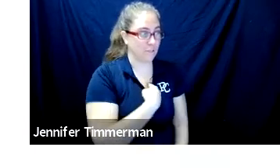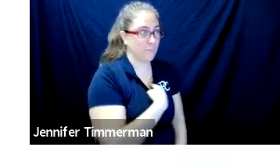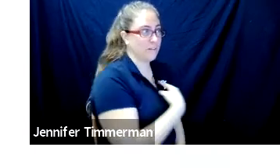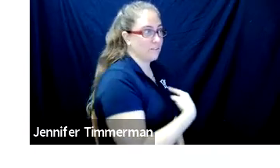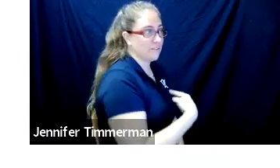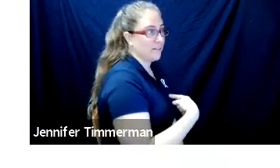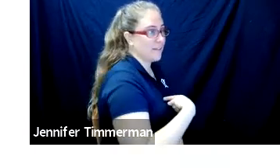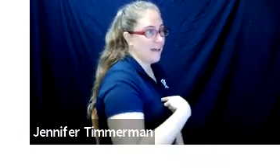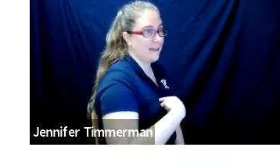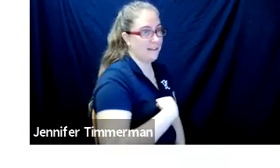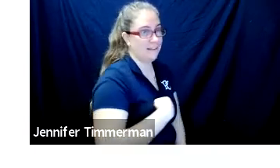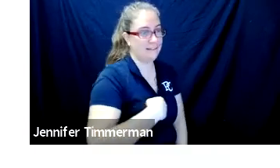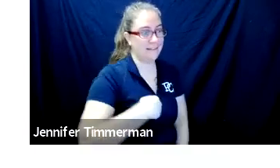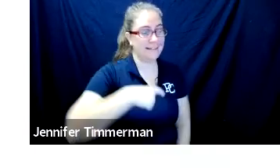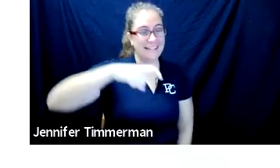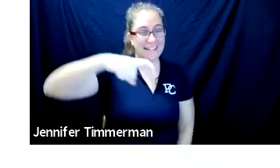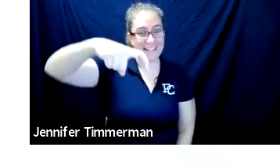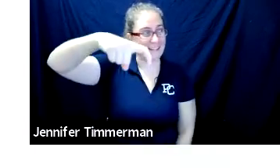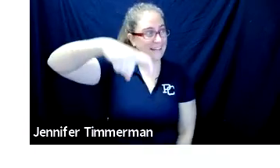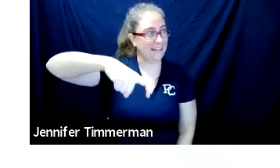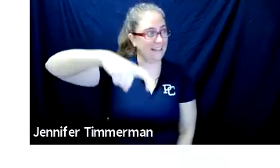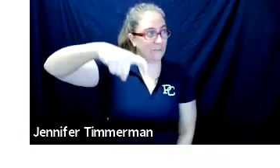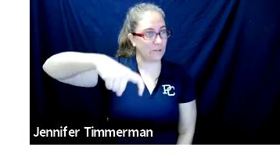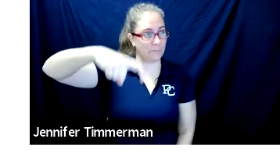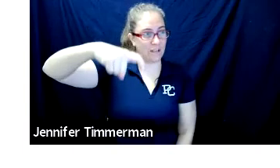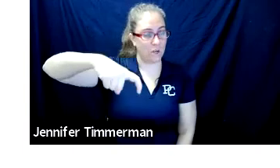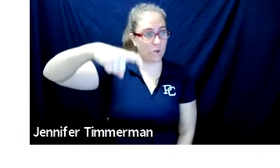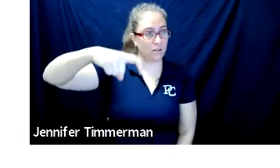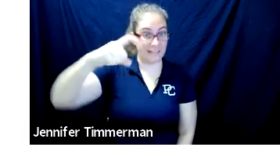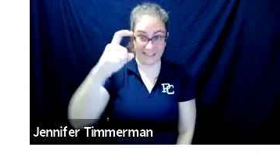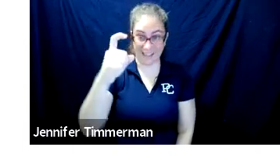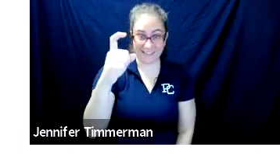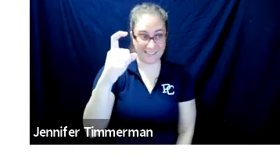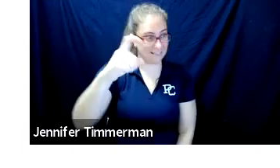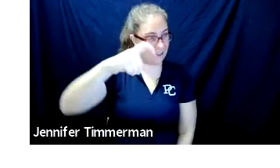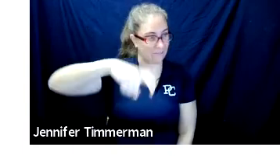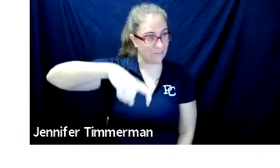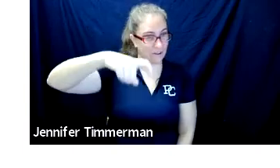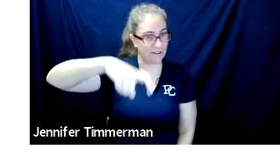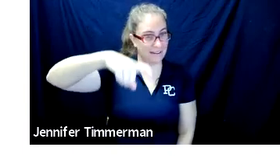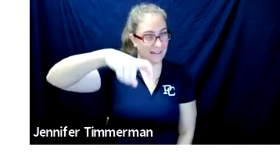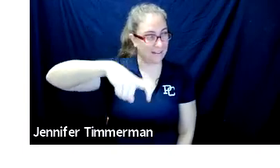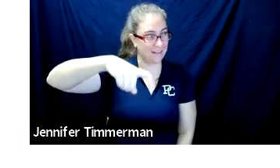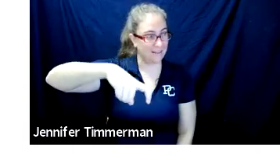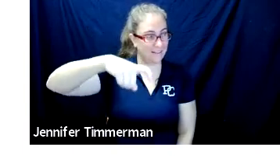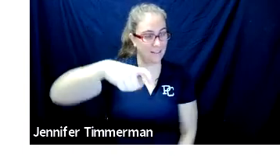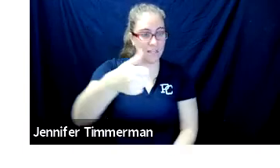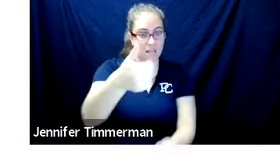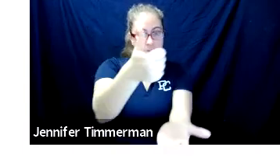And we're just pointing to ourselves, I need, we're gonna make a hook like an X out of our finger,